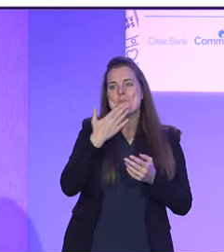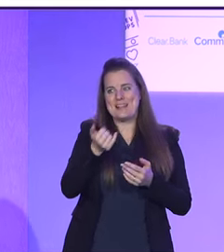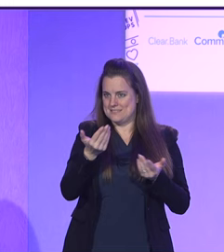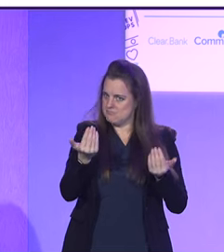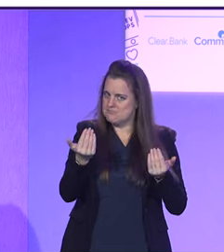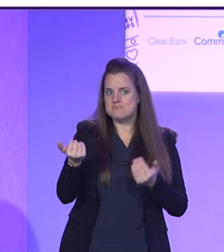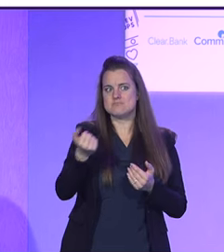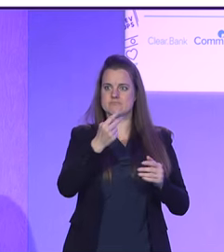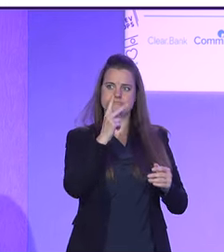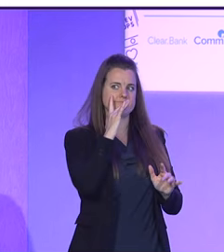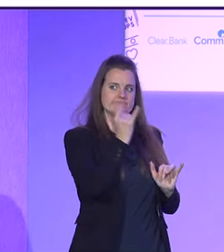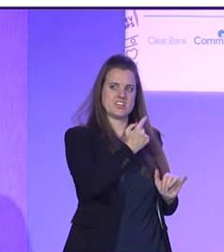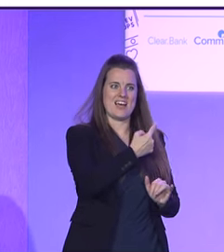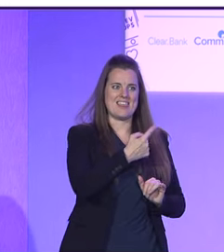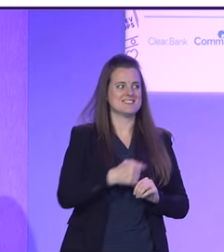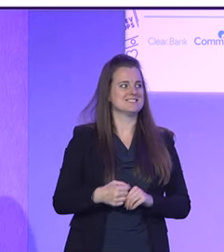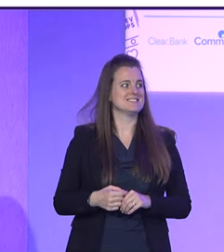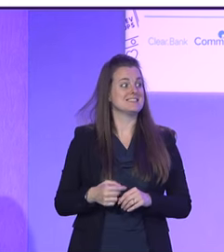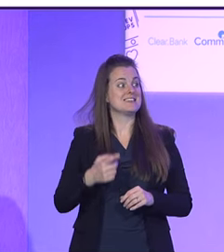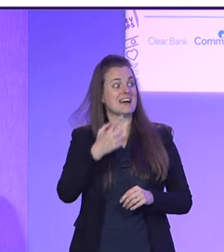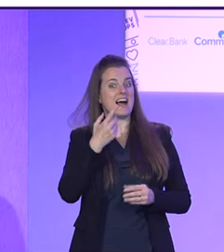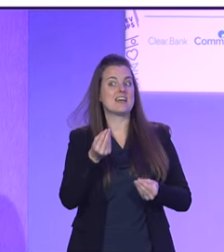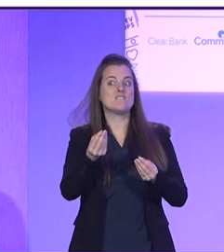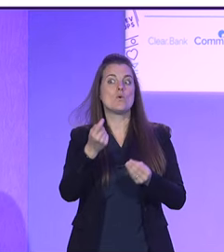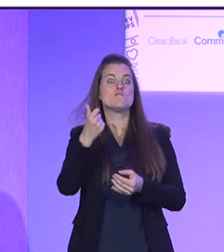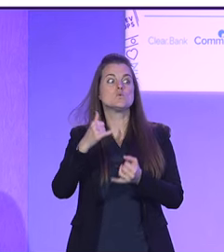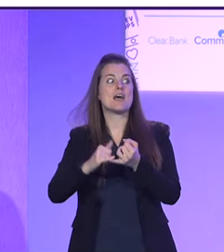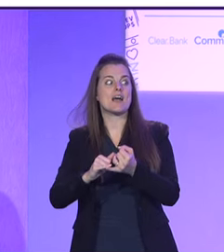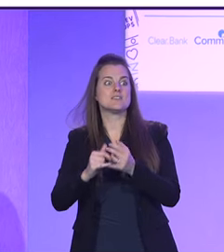out. Give you some seconds to take a picture here.